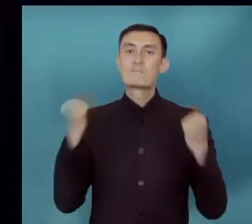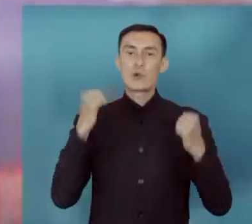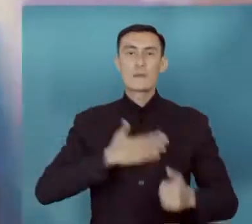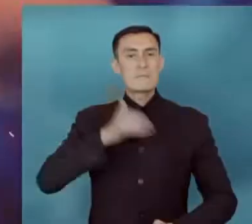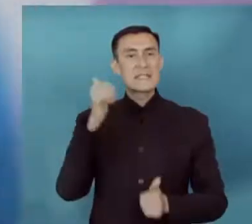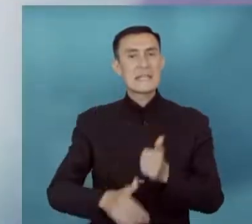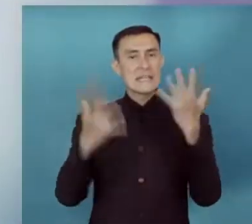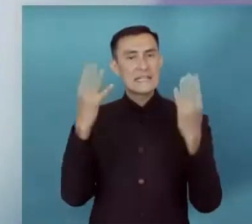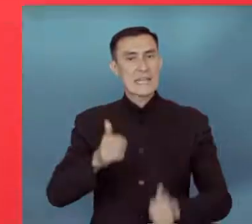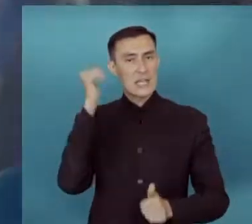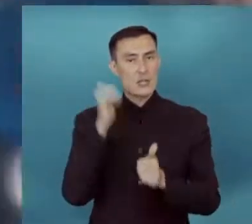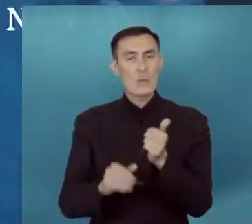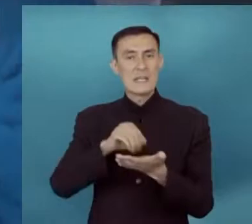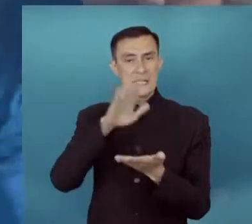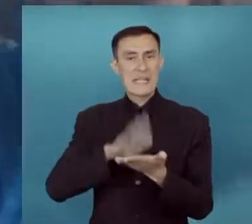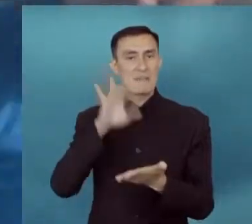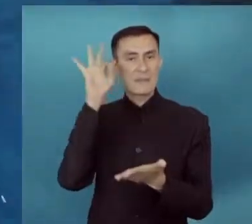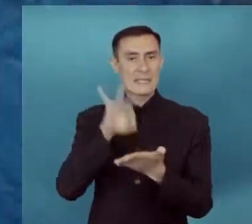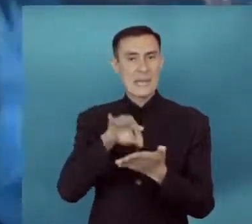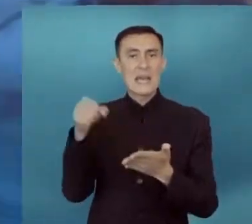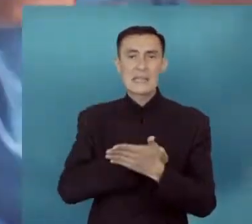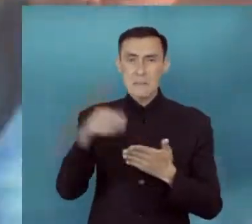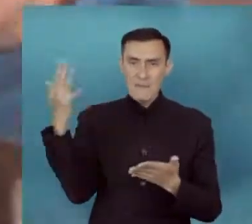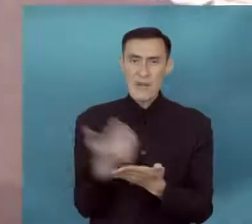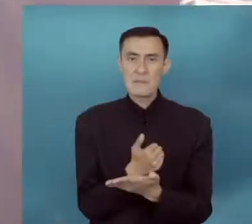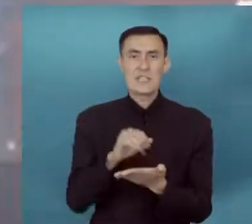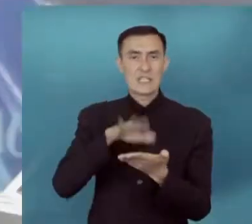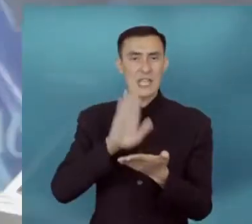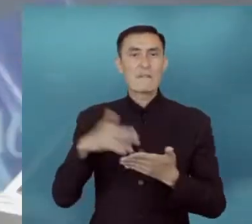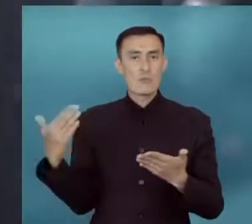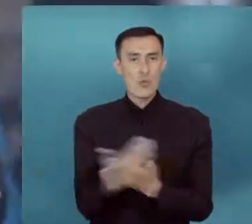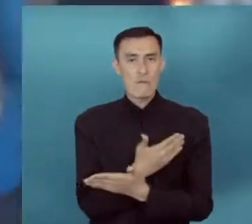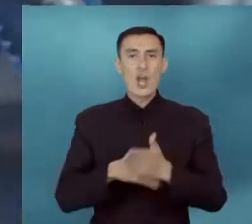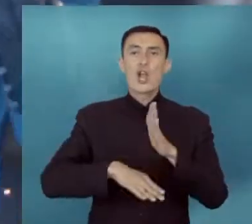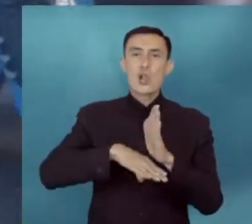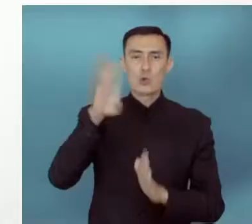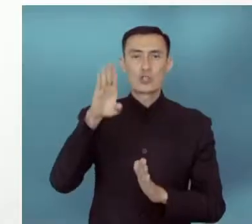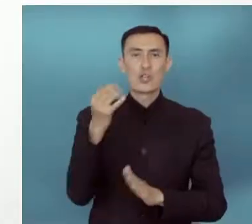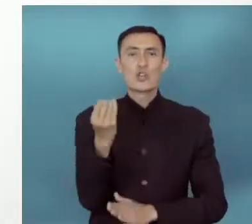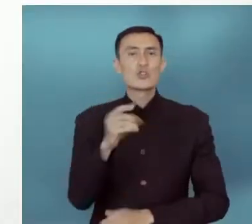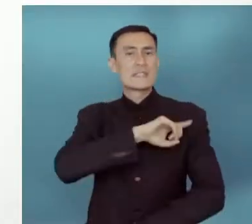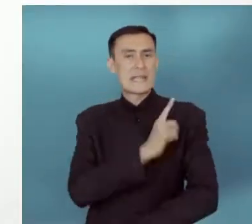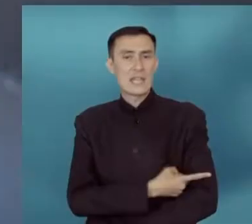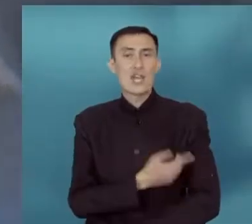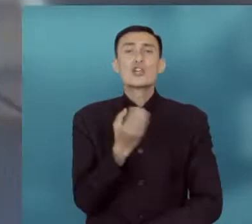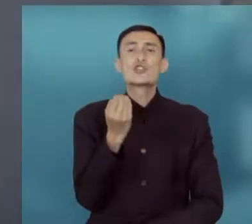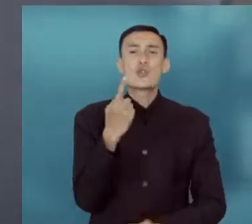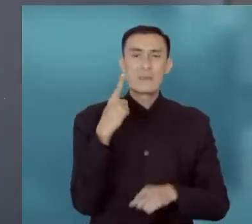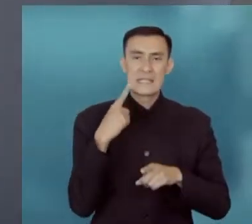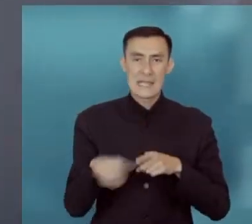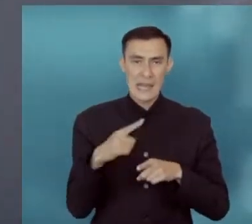day. We achieve them and set ourselves new ones. Better, stronger, faster.